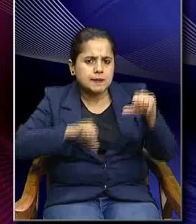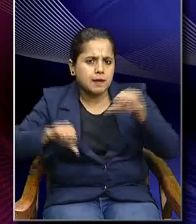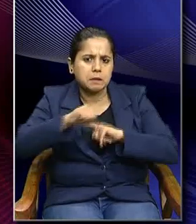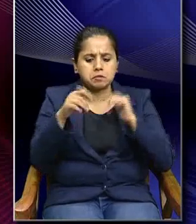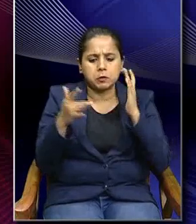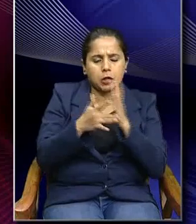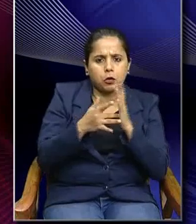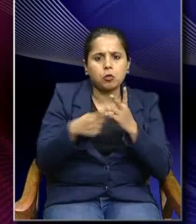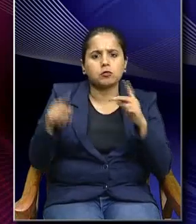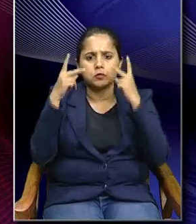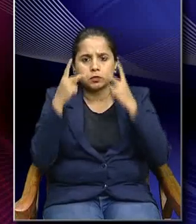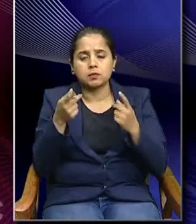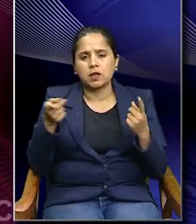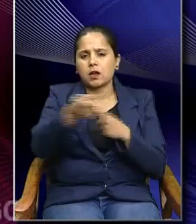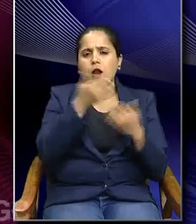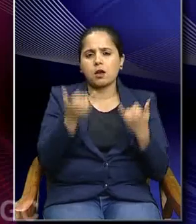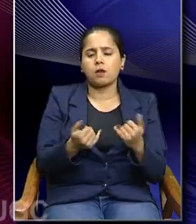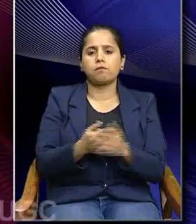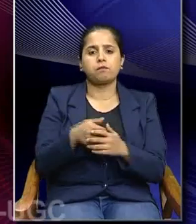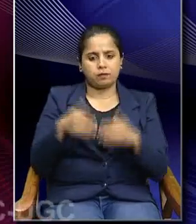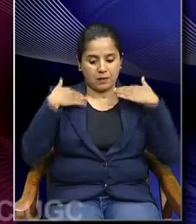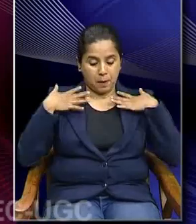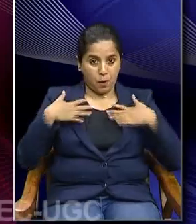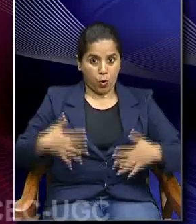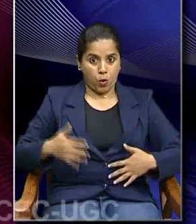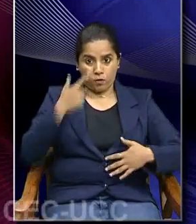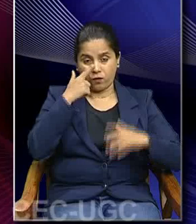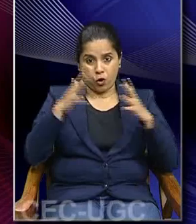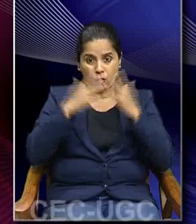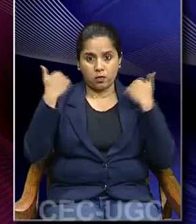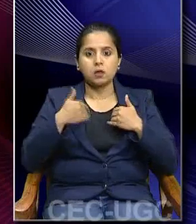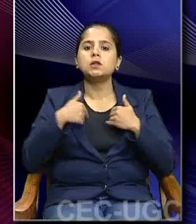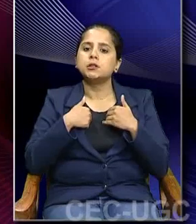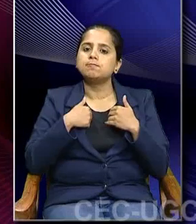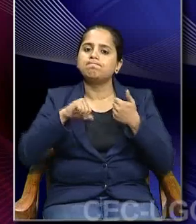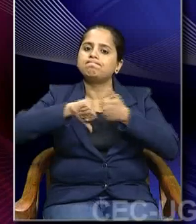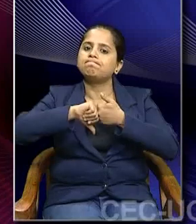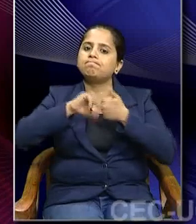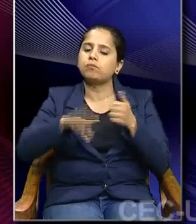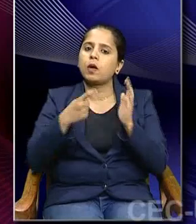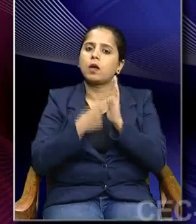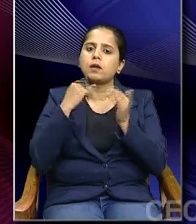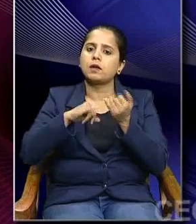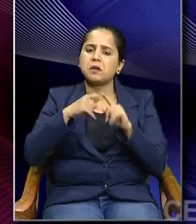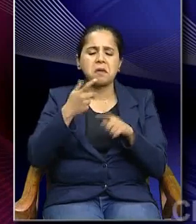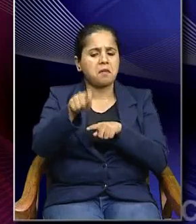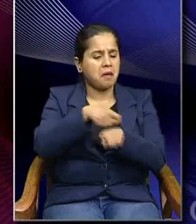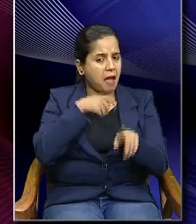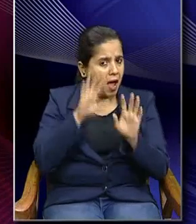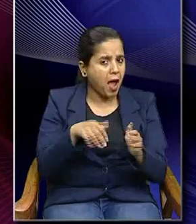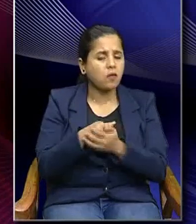technology, here the body of women are at risk. So, whether it is about contraceptive